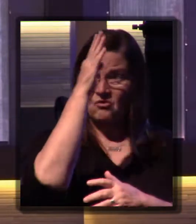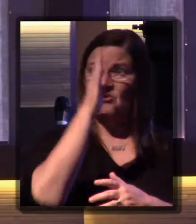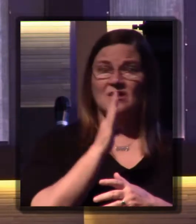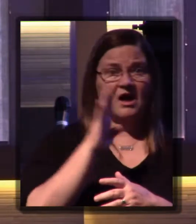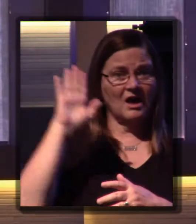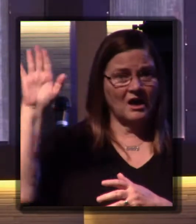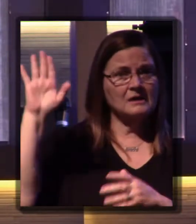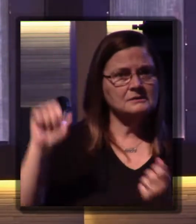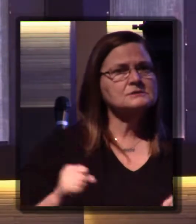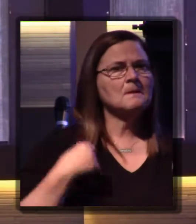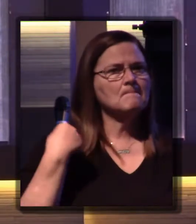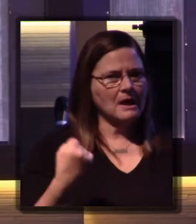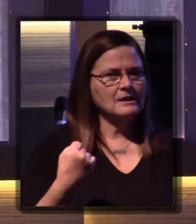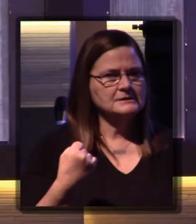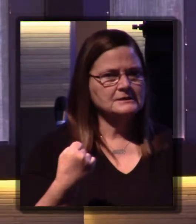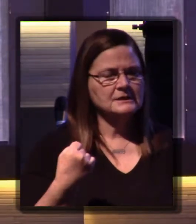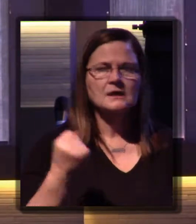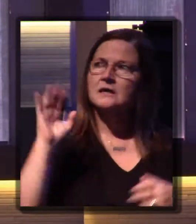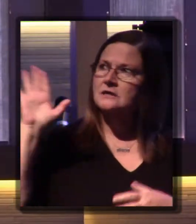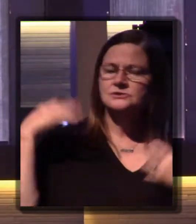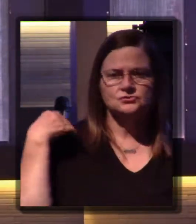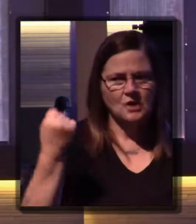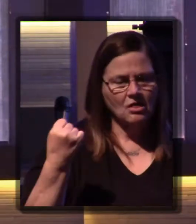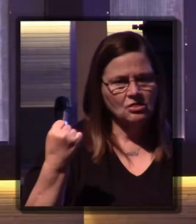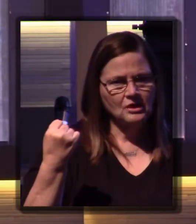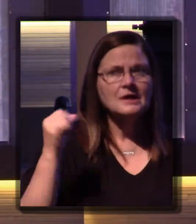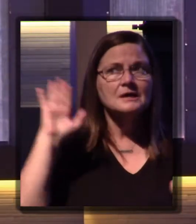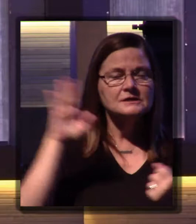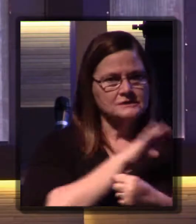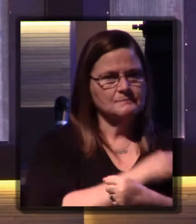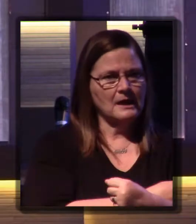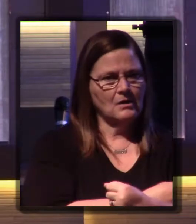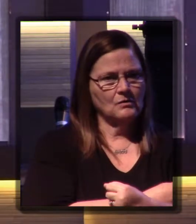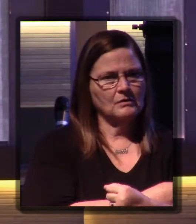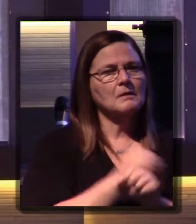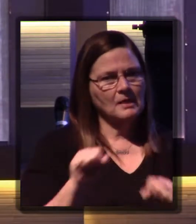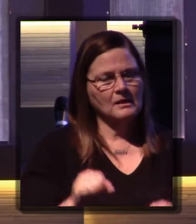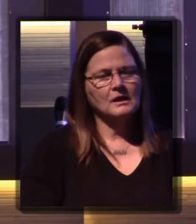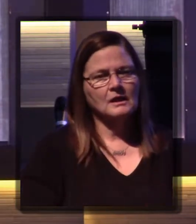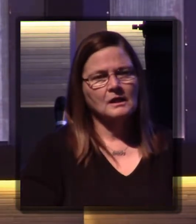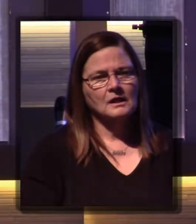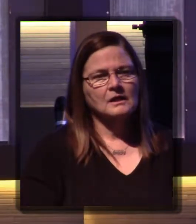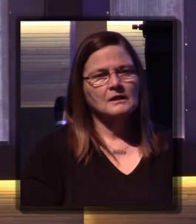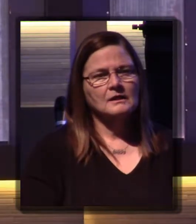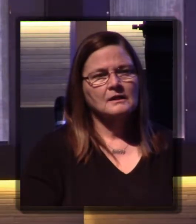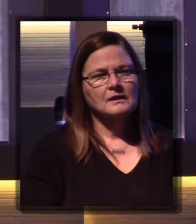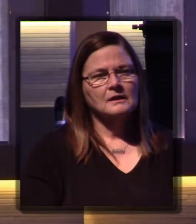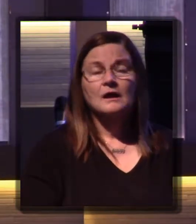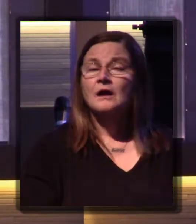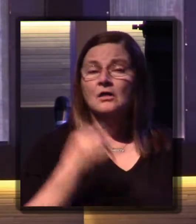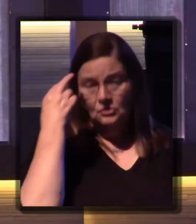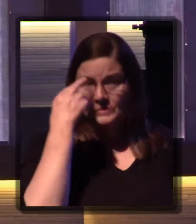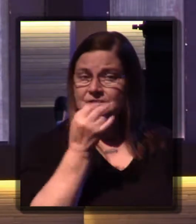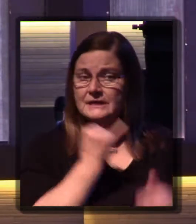might. Know God's might, his strength, his power, his ability. And